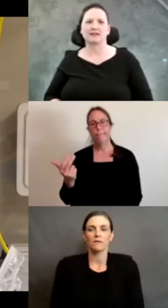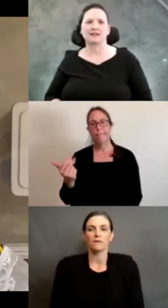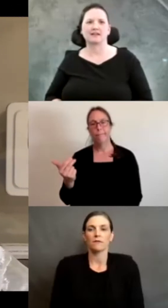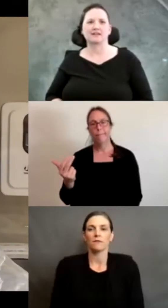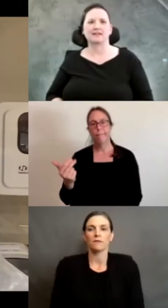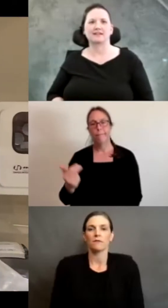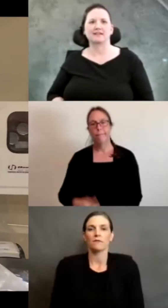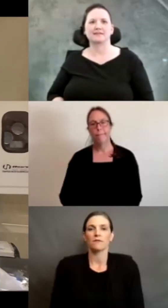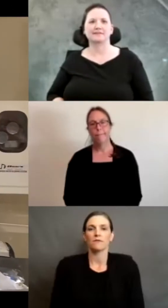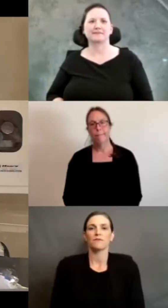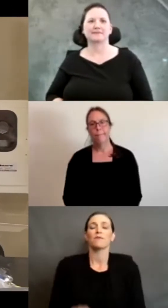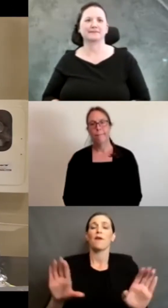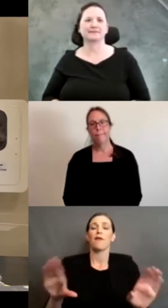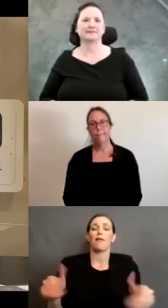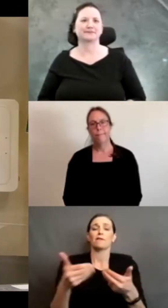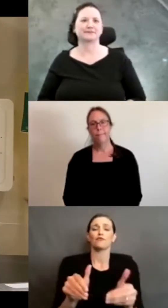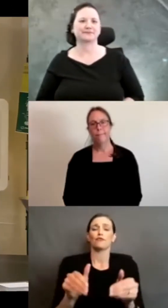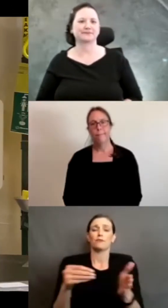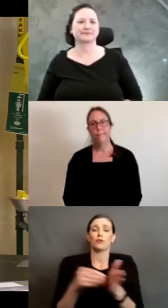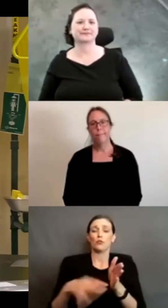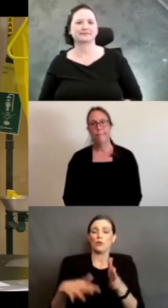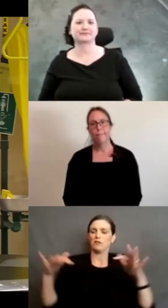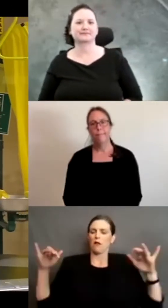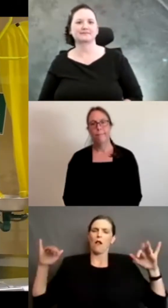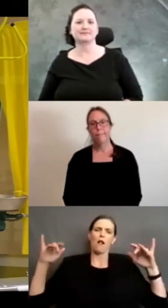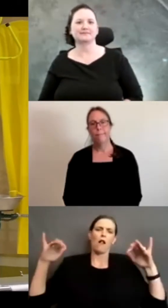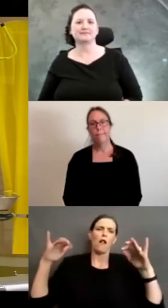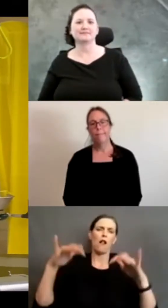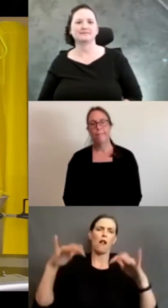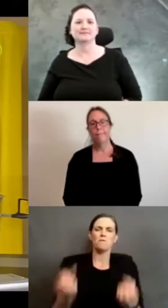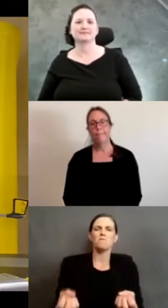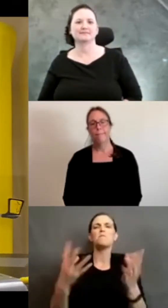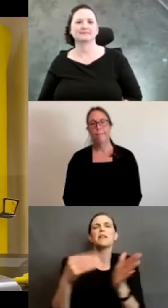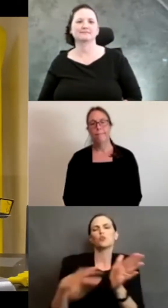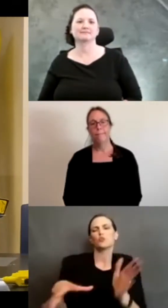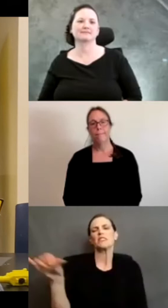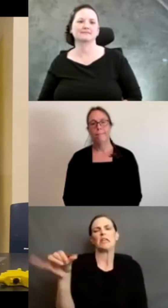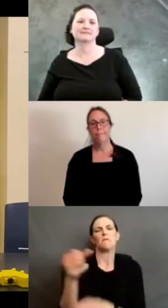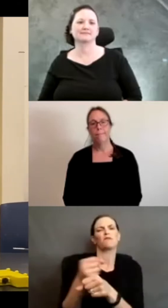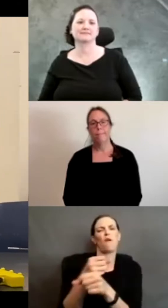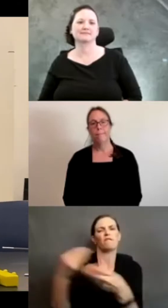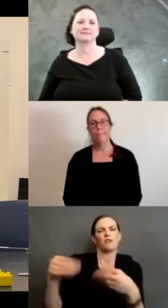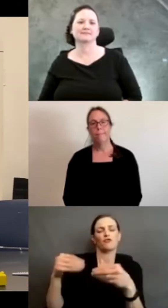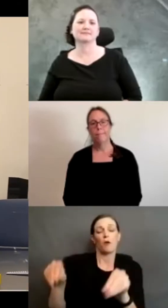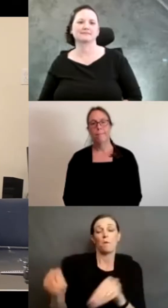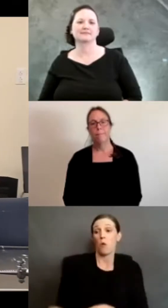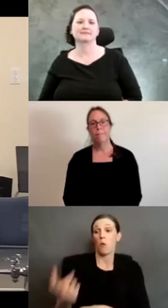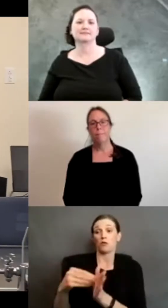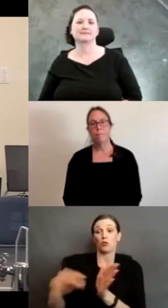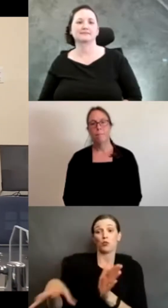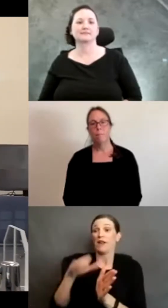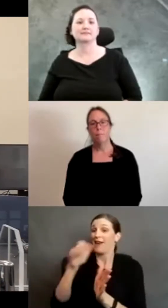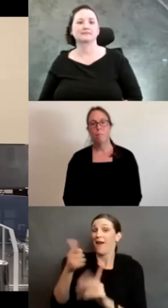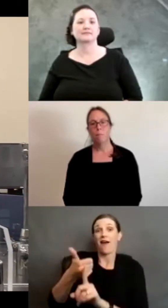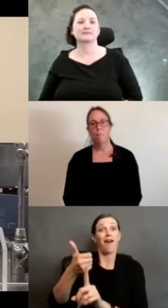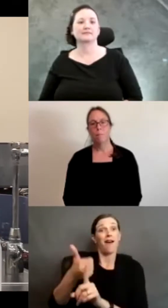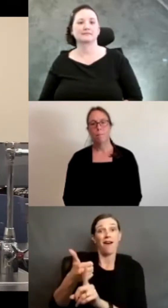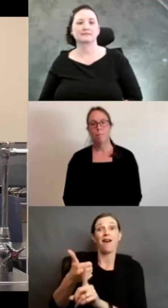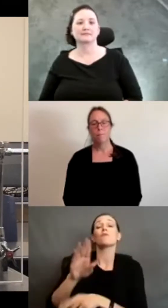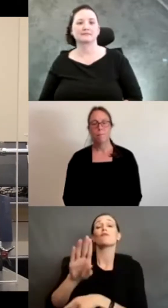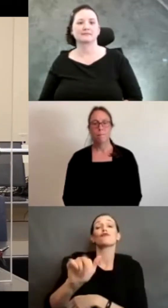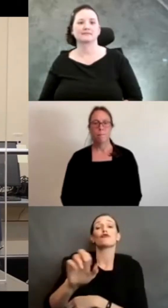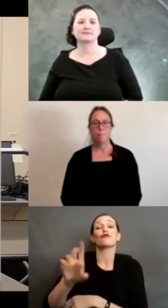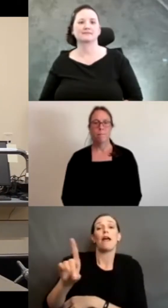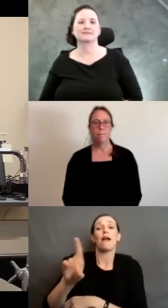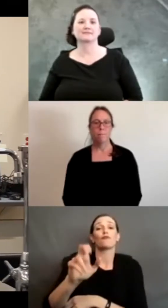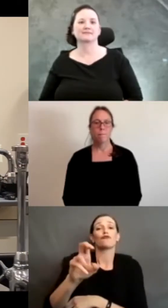The classroom fills with students, many that were at the coffee shop. One of the students who wasn't at the coffee shop is Brad Bradenson.